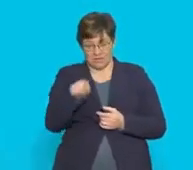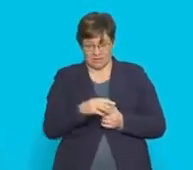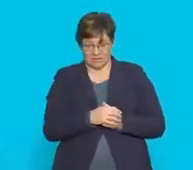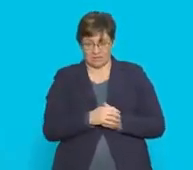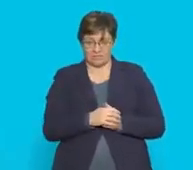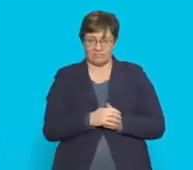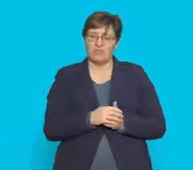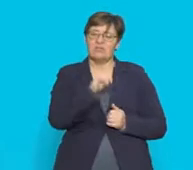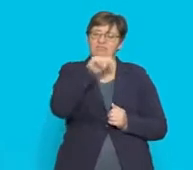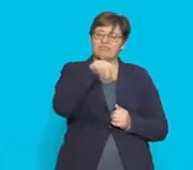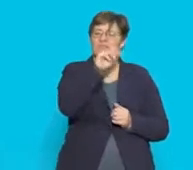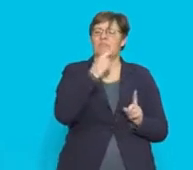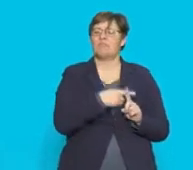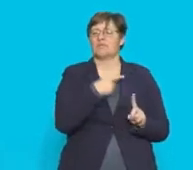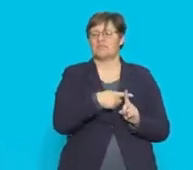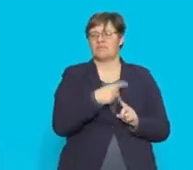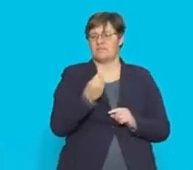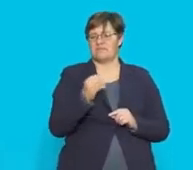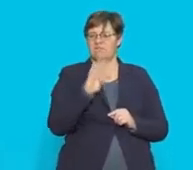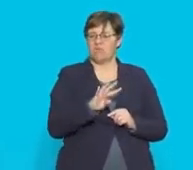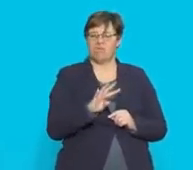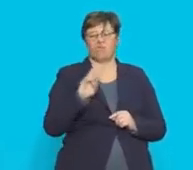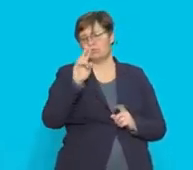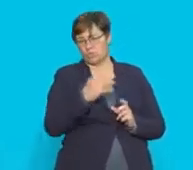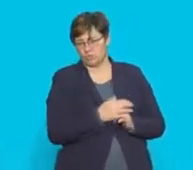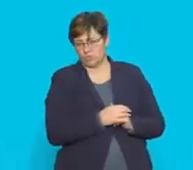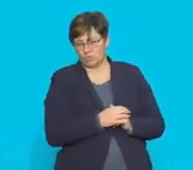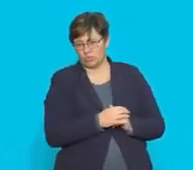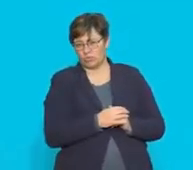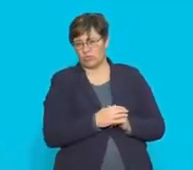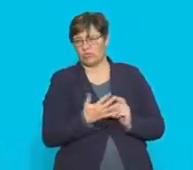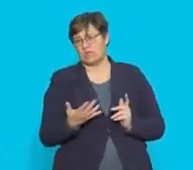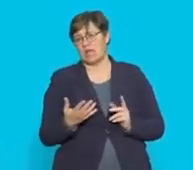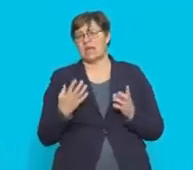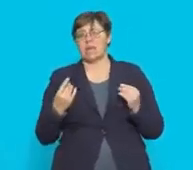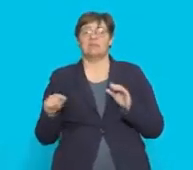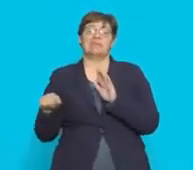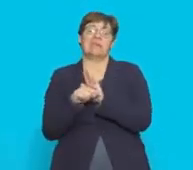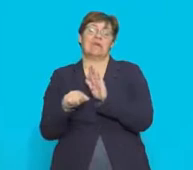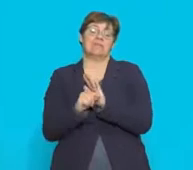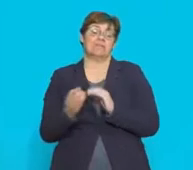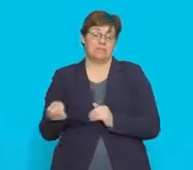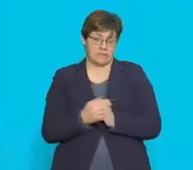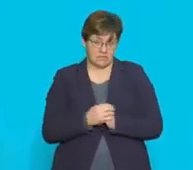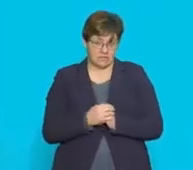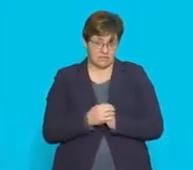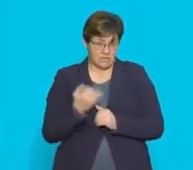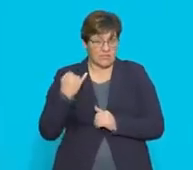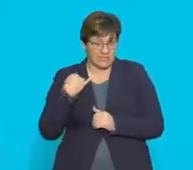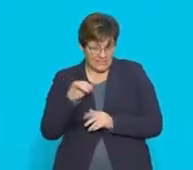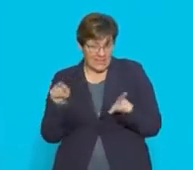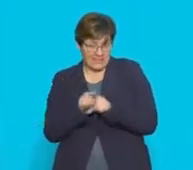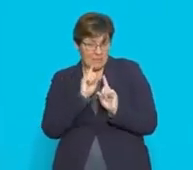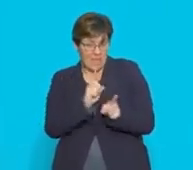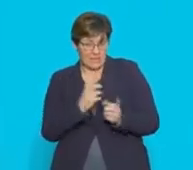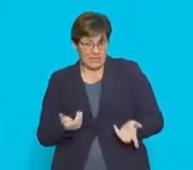of numbers that were positive, right? But now, what if I say numbers that are negative? Will I still